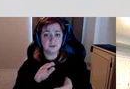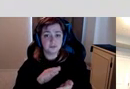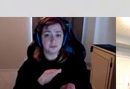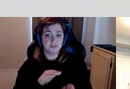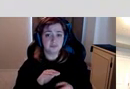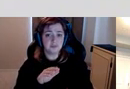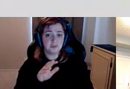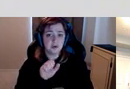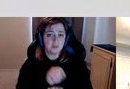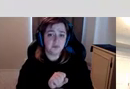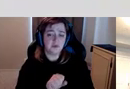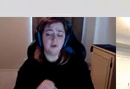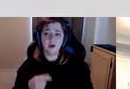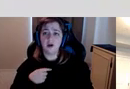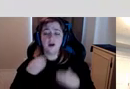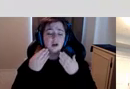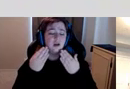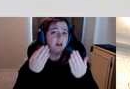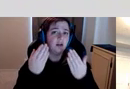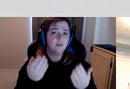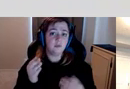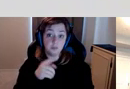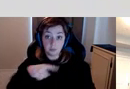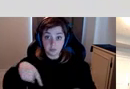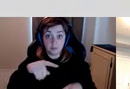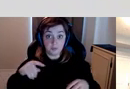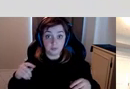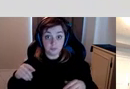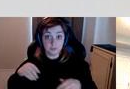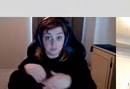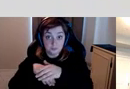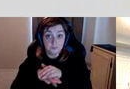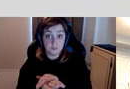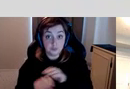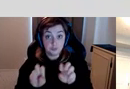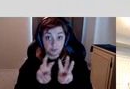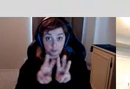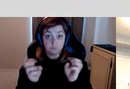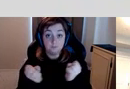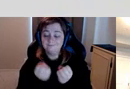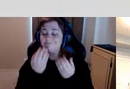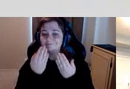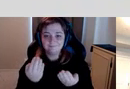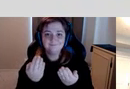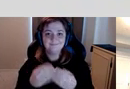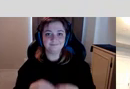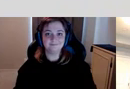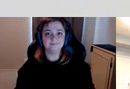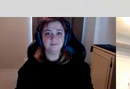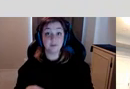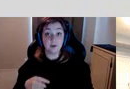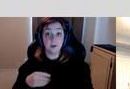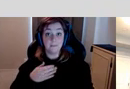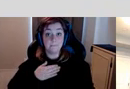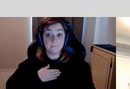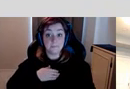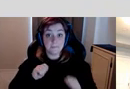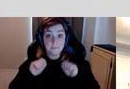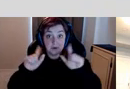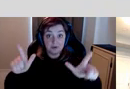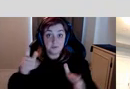grateful for everyone who has decided to log in. Thank you. I am going to share my screen at the moment.